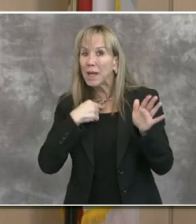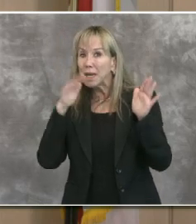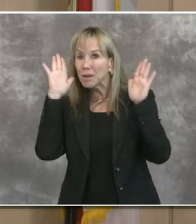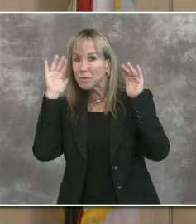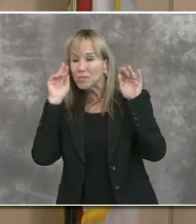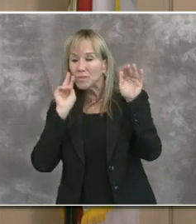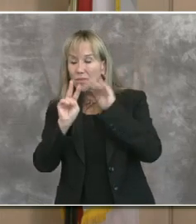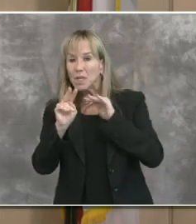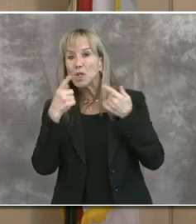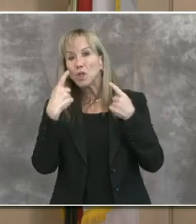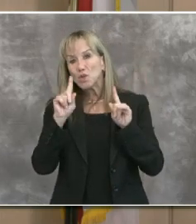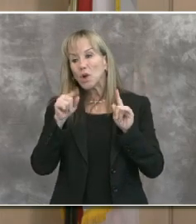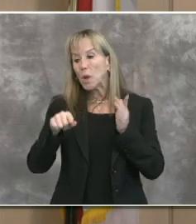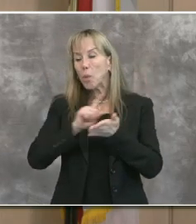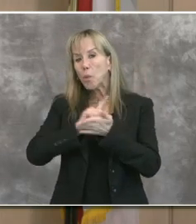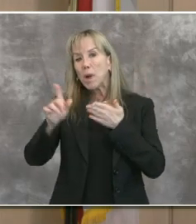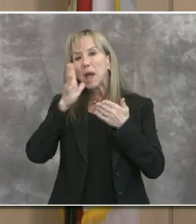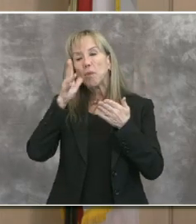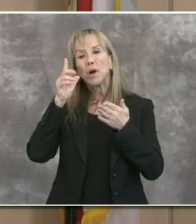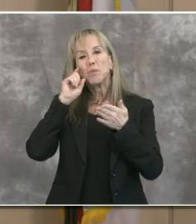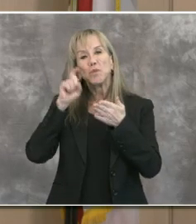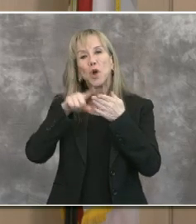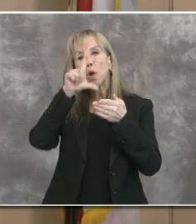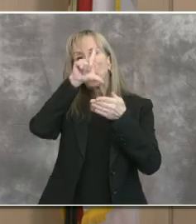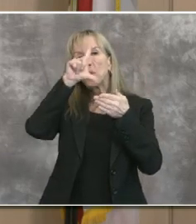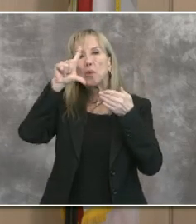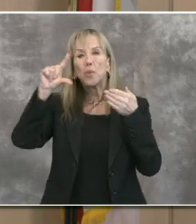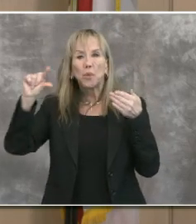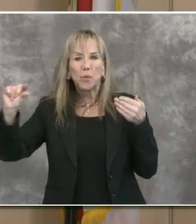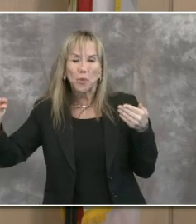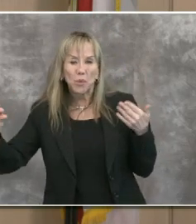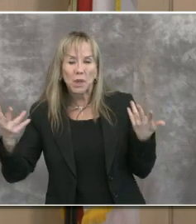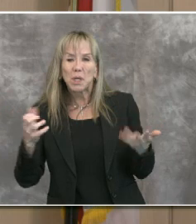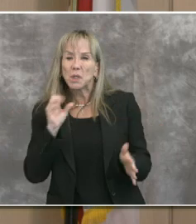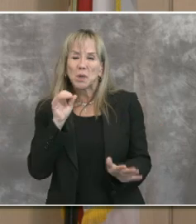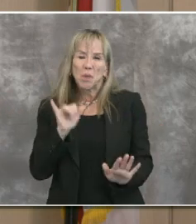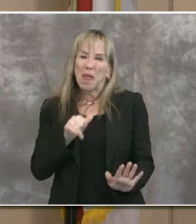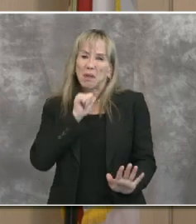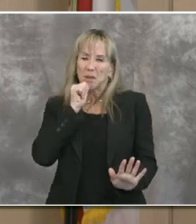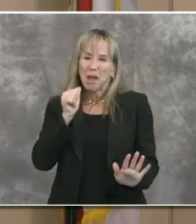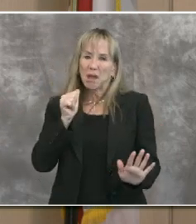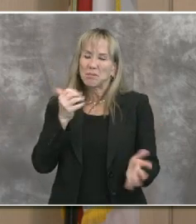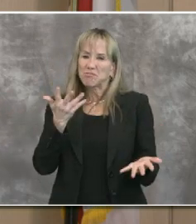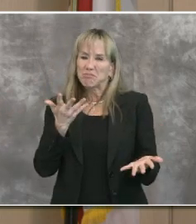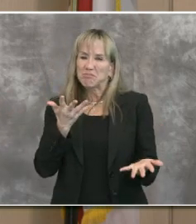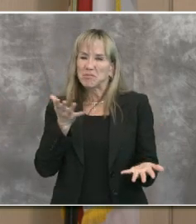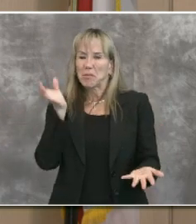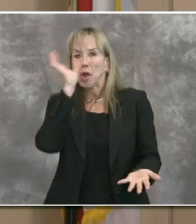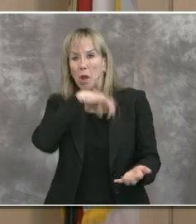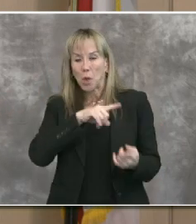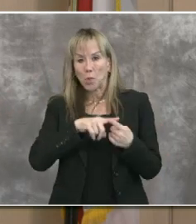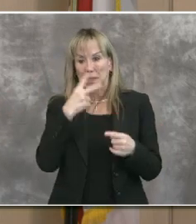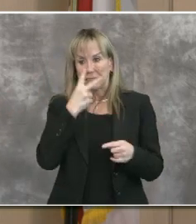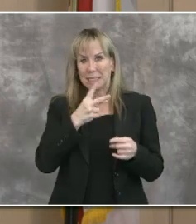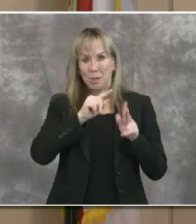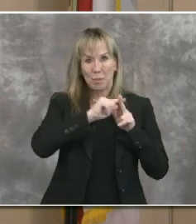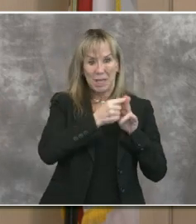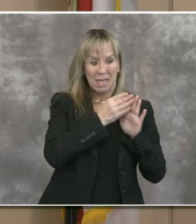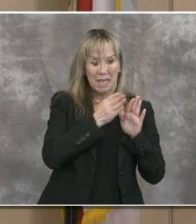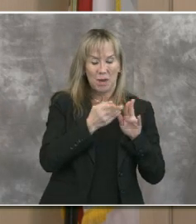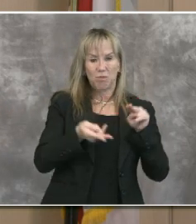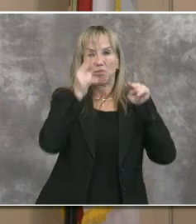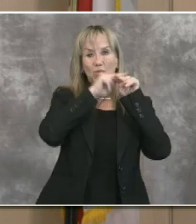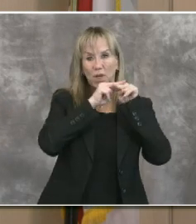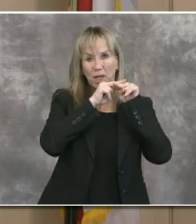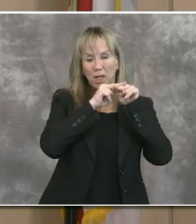will level out during the course of the week. But again, it is not unusual to see an increase in the first part of the week due